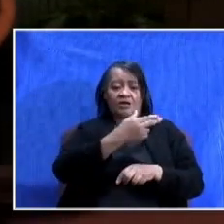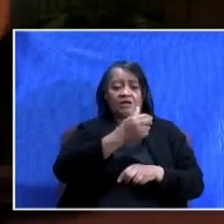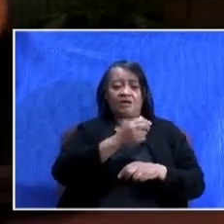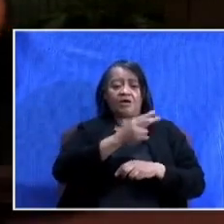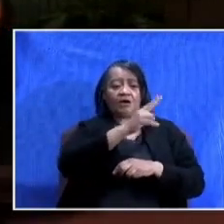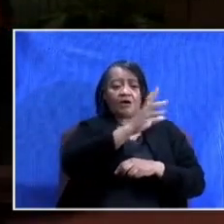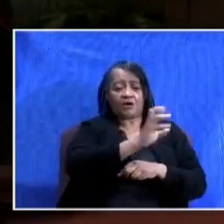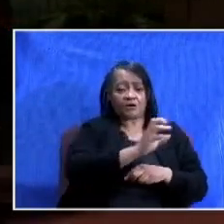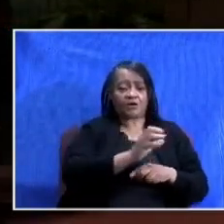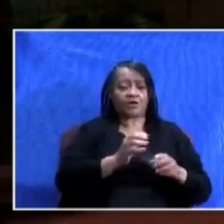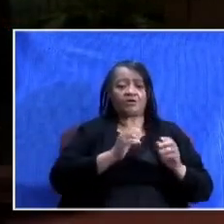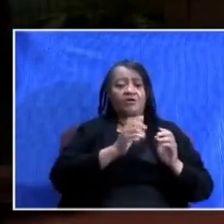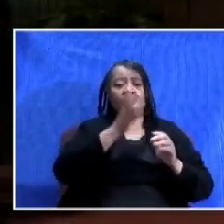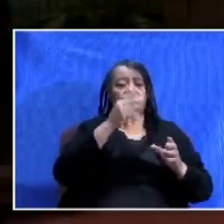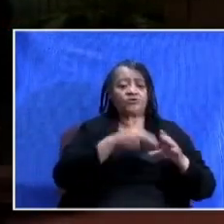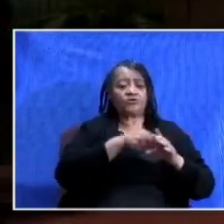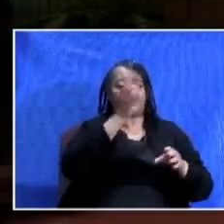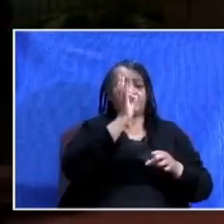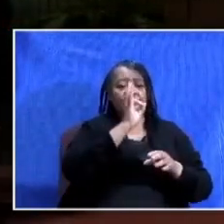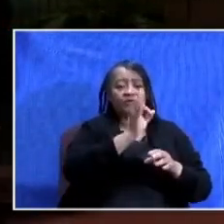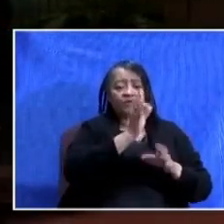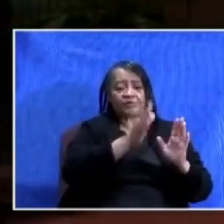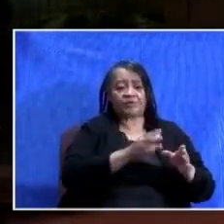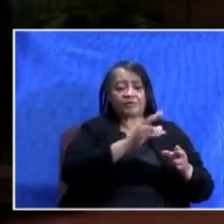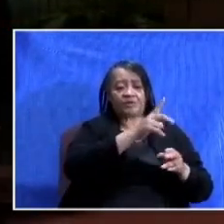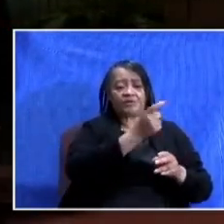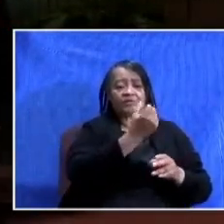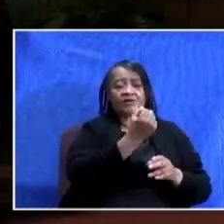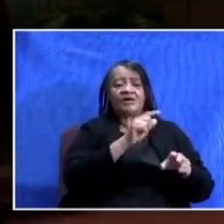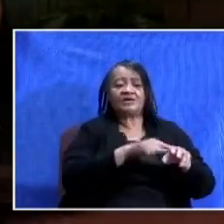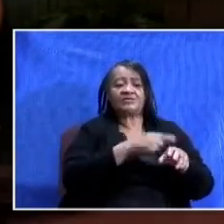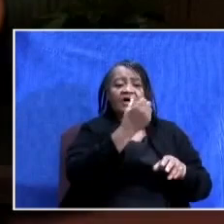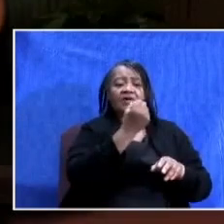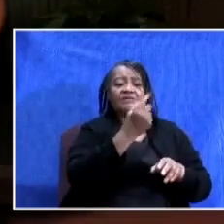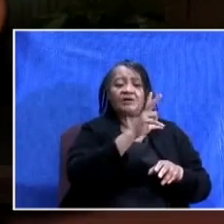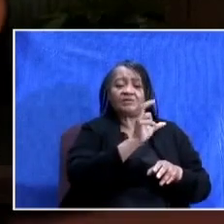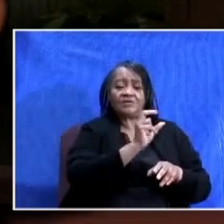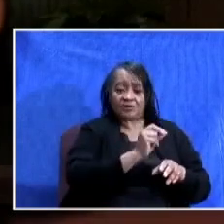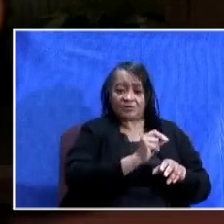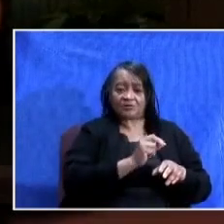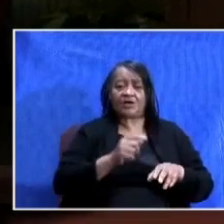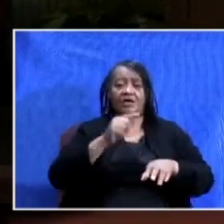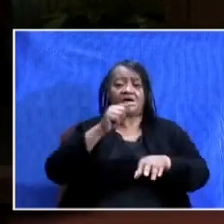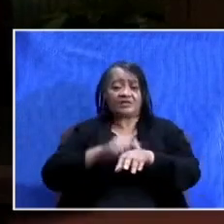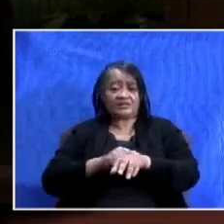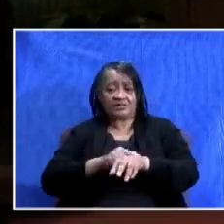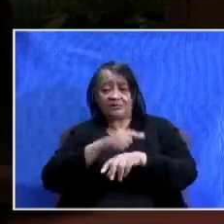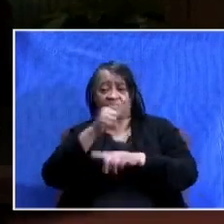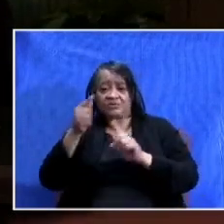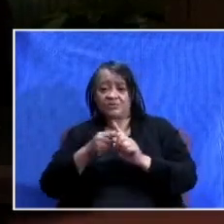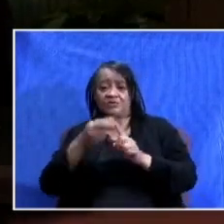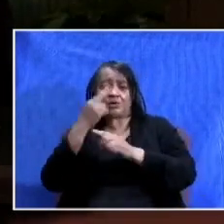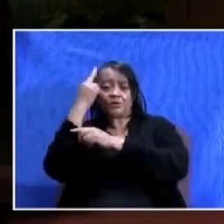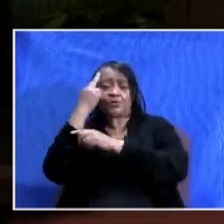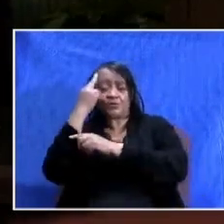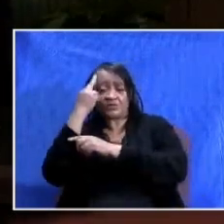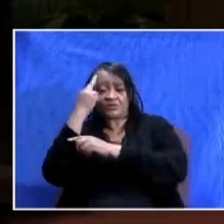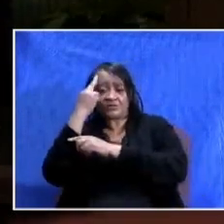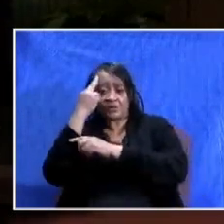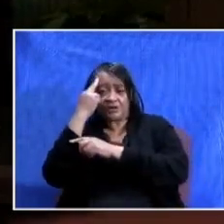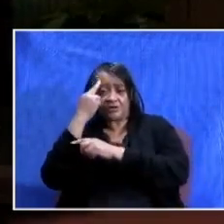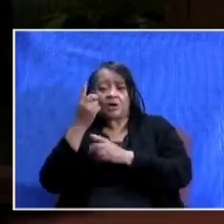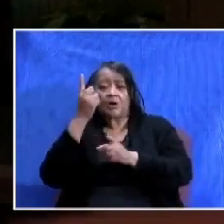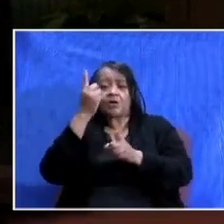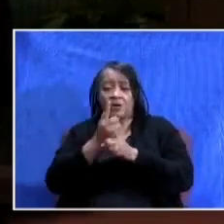be with me at 11:30. If there ever was a time that we have a reason,